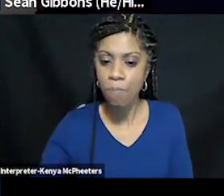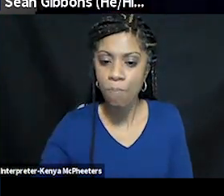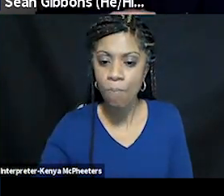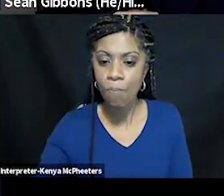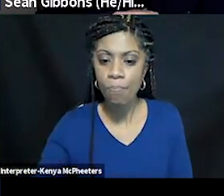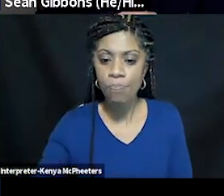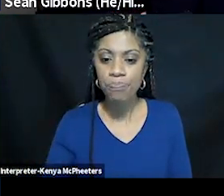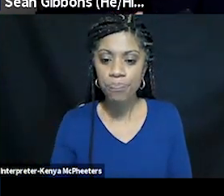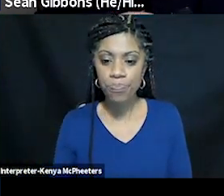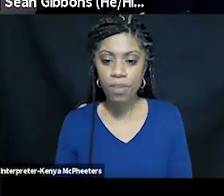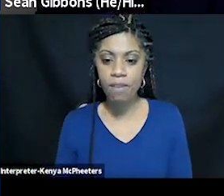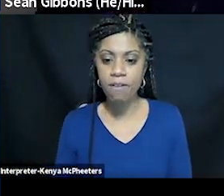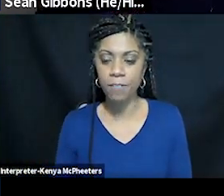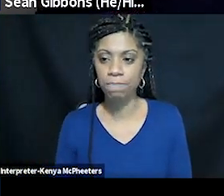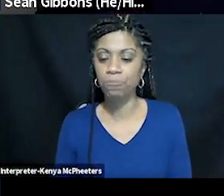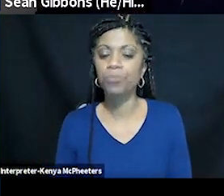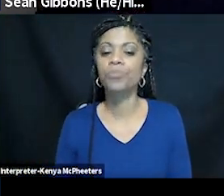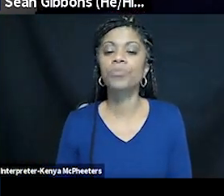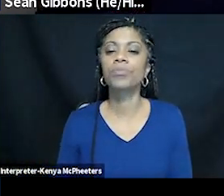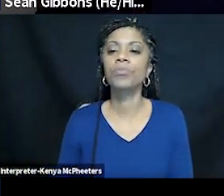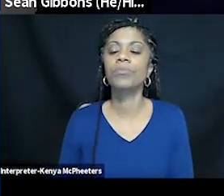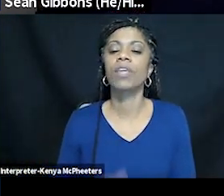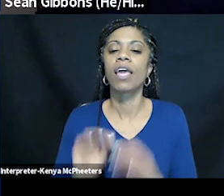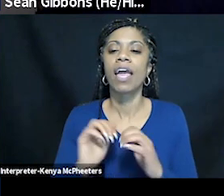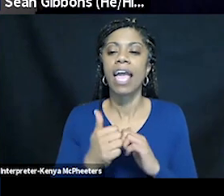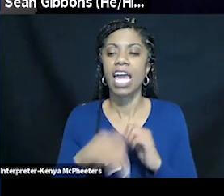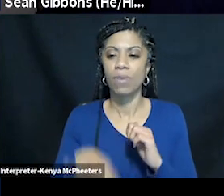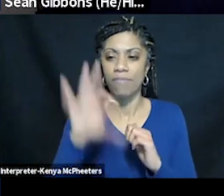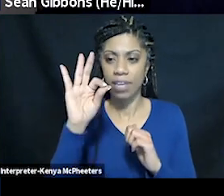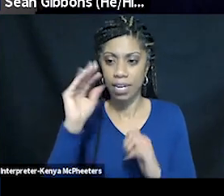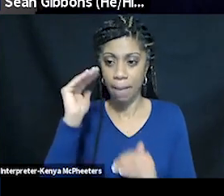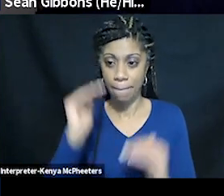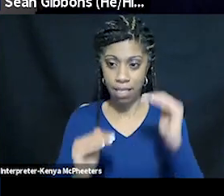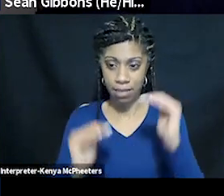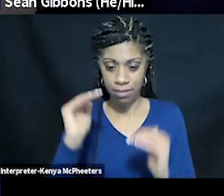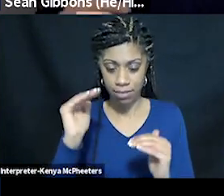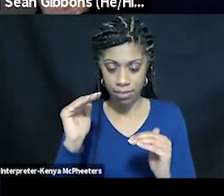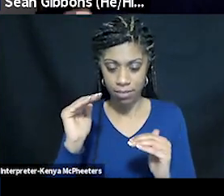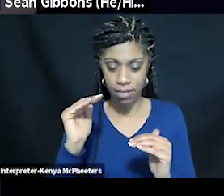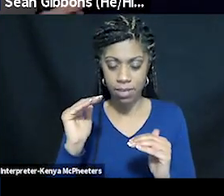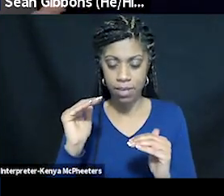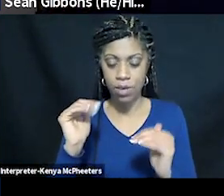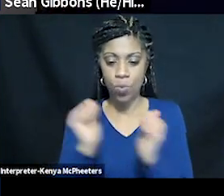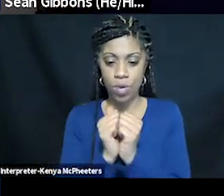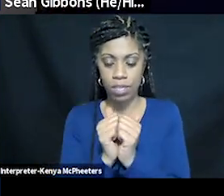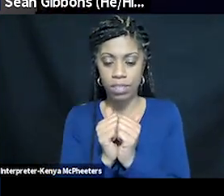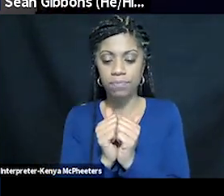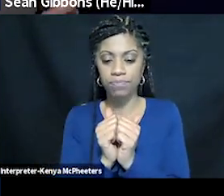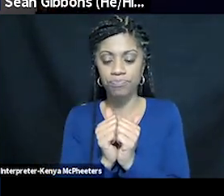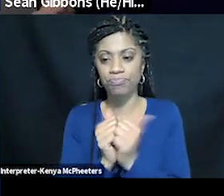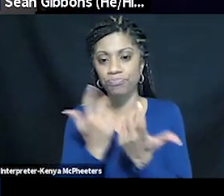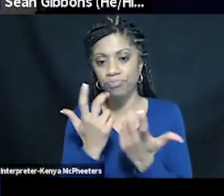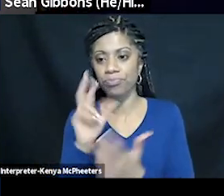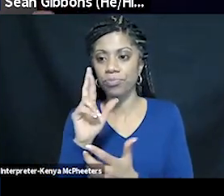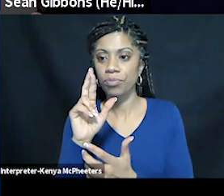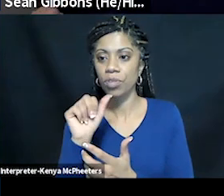Carrie has a good one. Let's put it in here. How do we strike the balance between taking a bold stand on anti-racism issues while acknowledging that our organization is in the